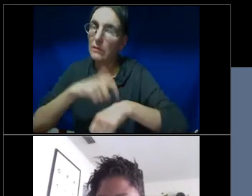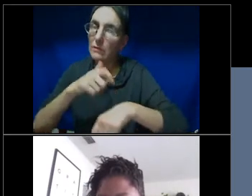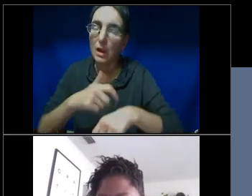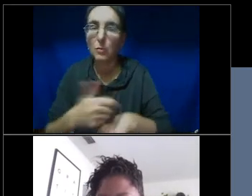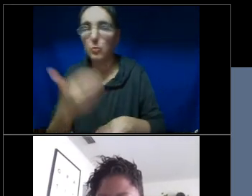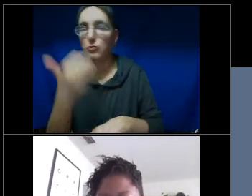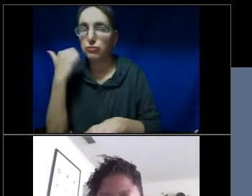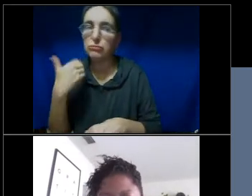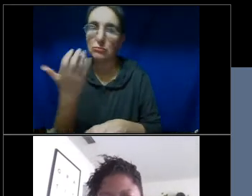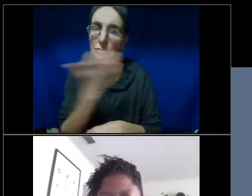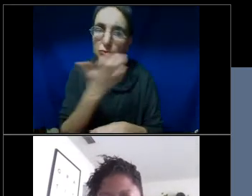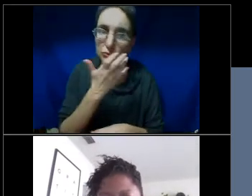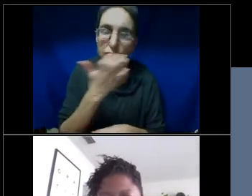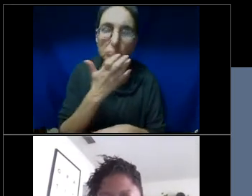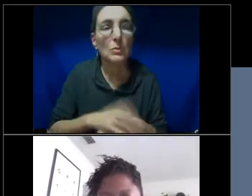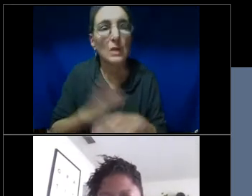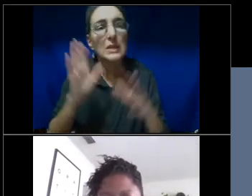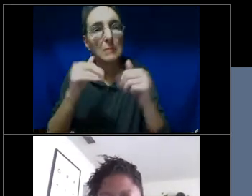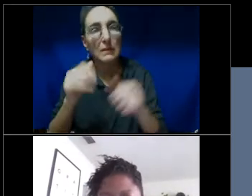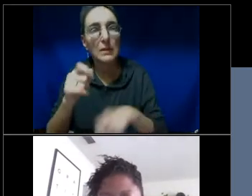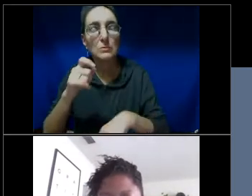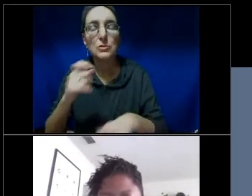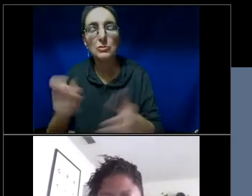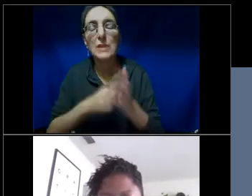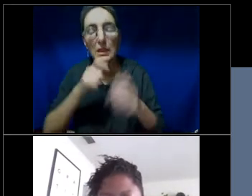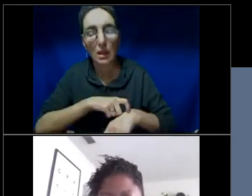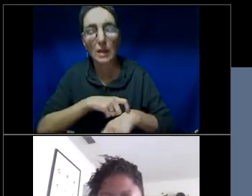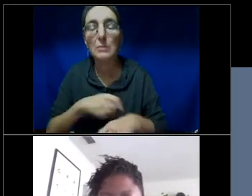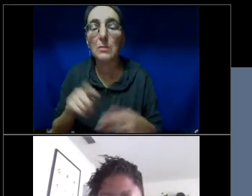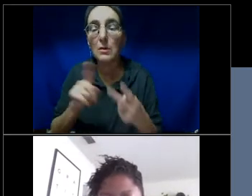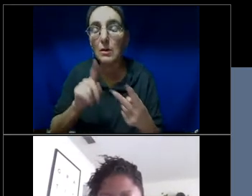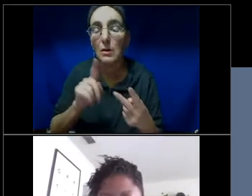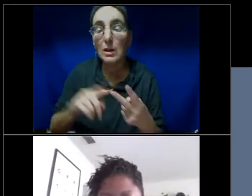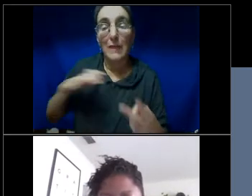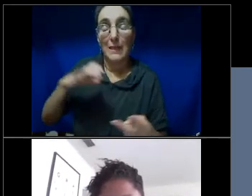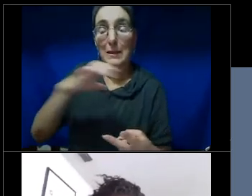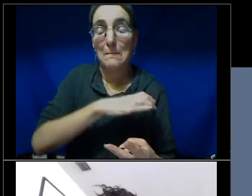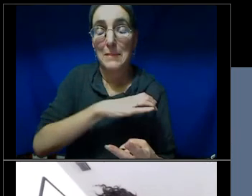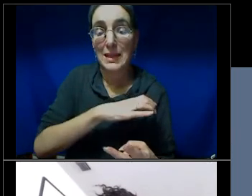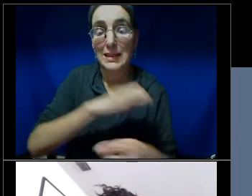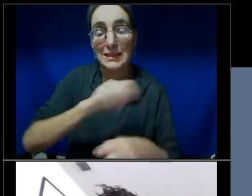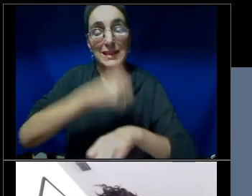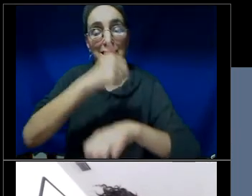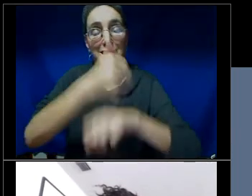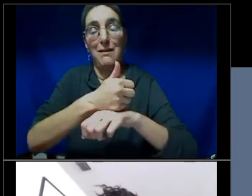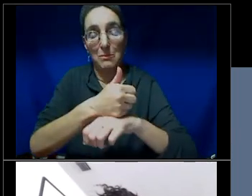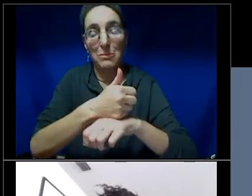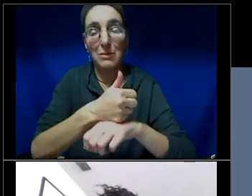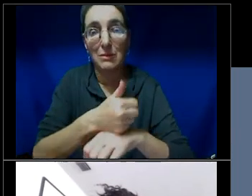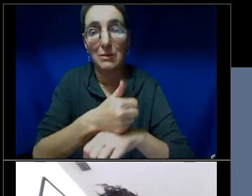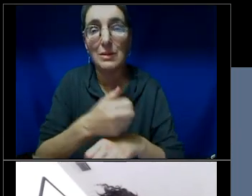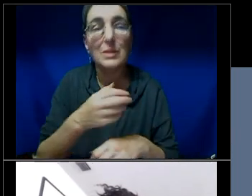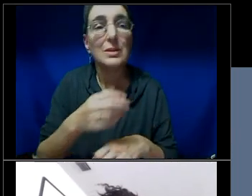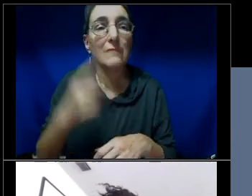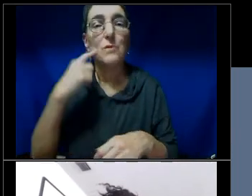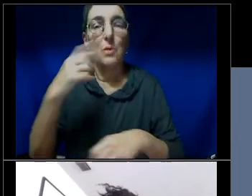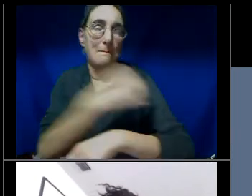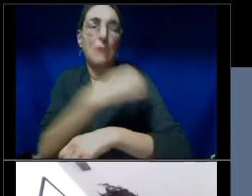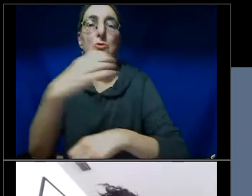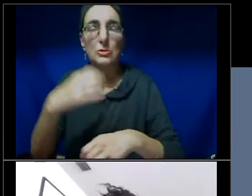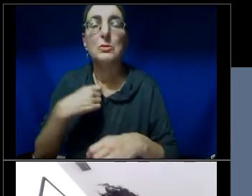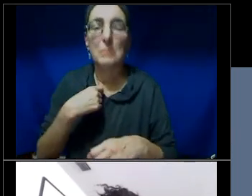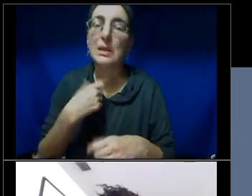to be effective. And then 2 is are the committees set up in a way for power to be realized,